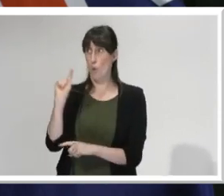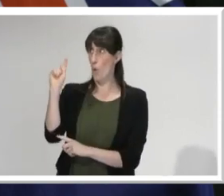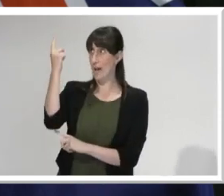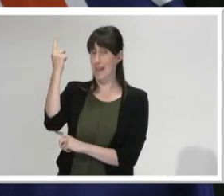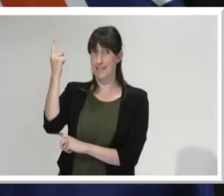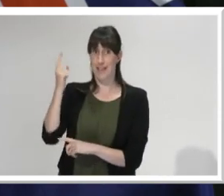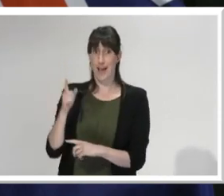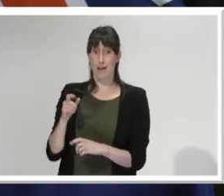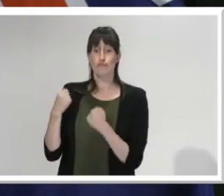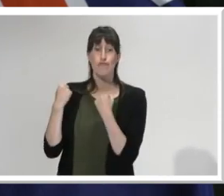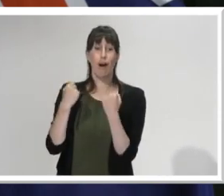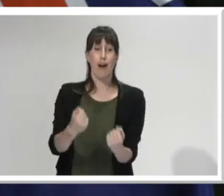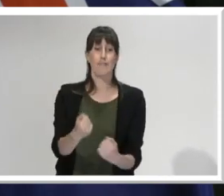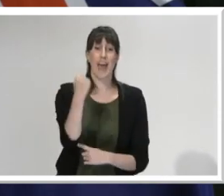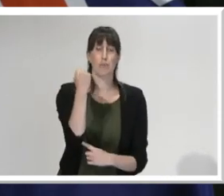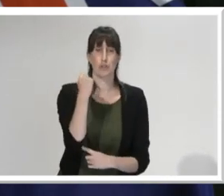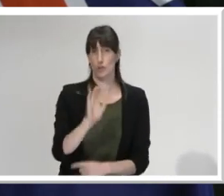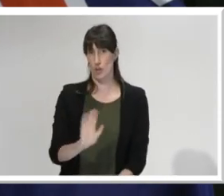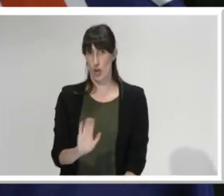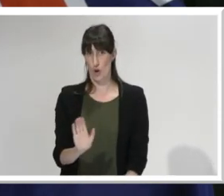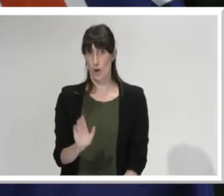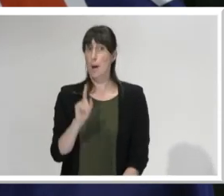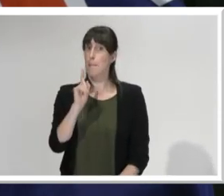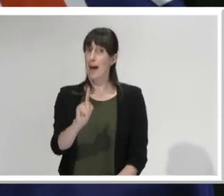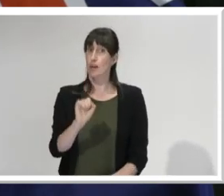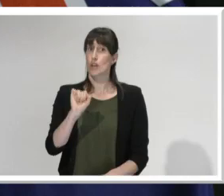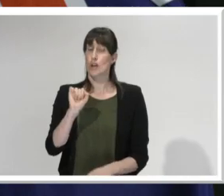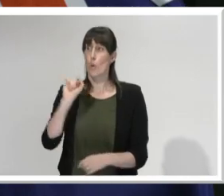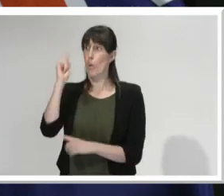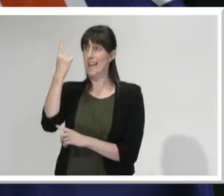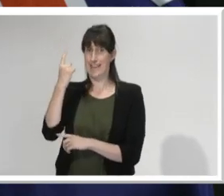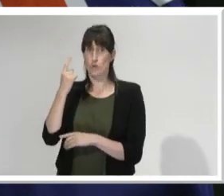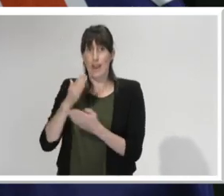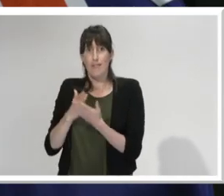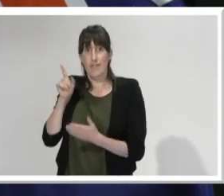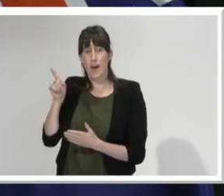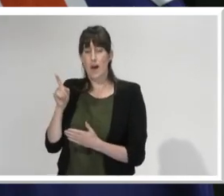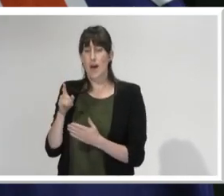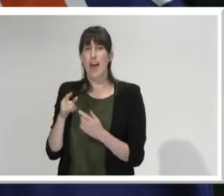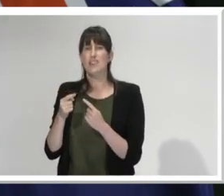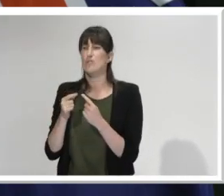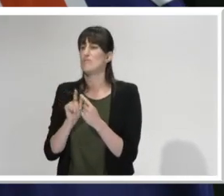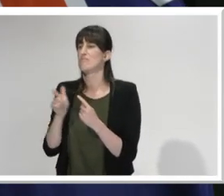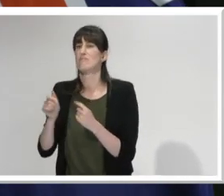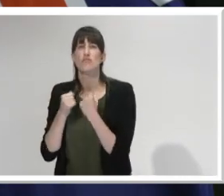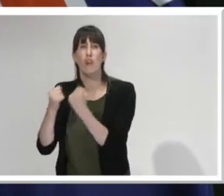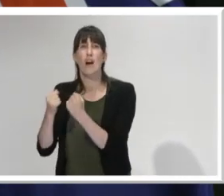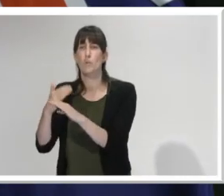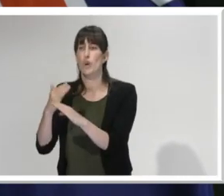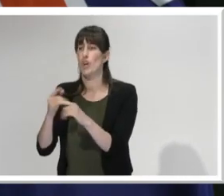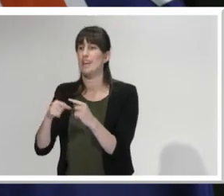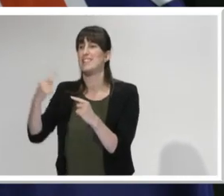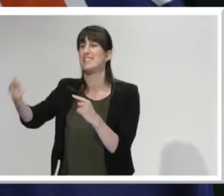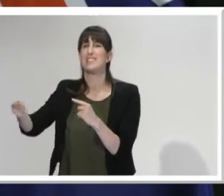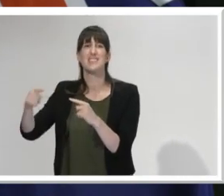in Auckland and your work is across town, you'll need to travel. We are relying on people not to push to the